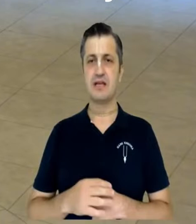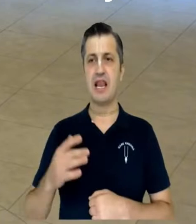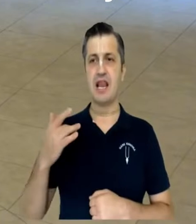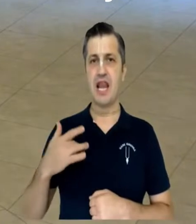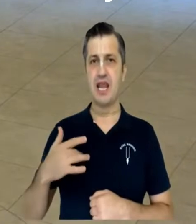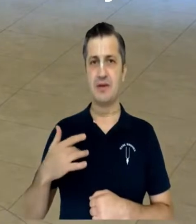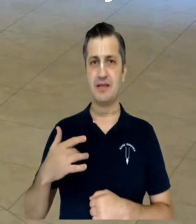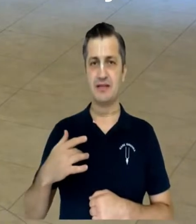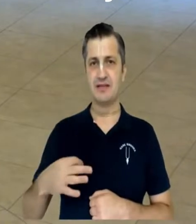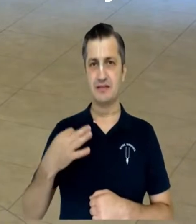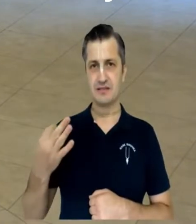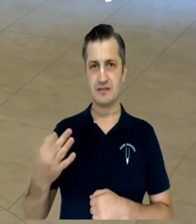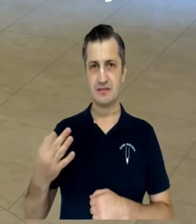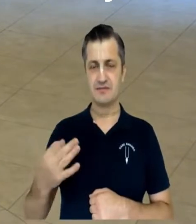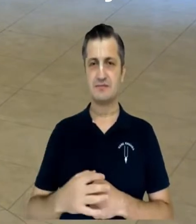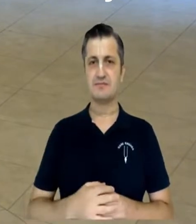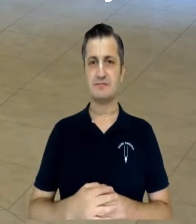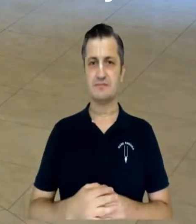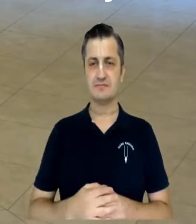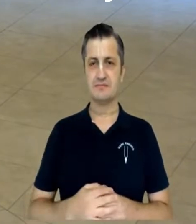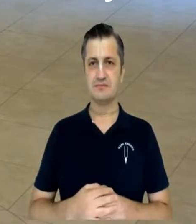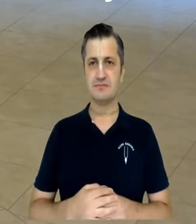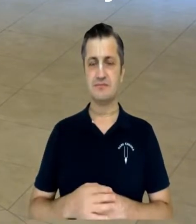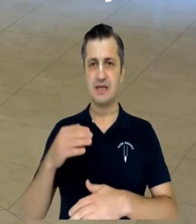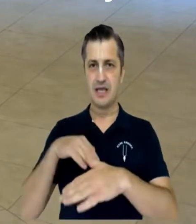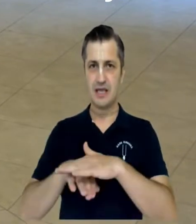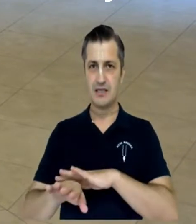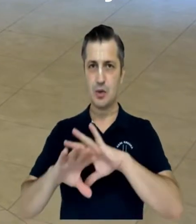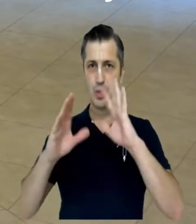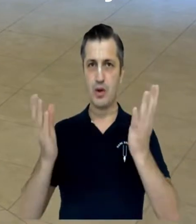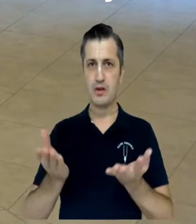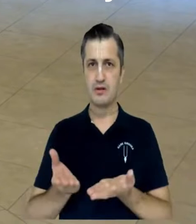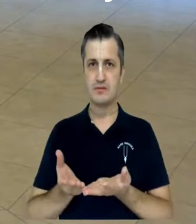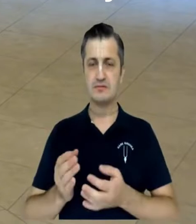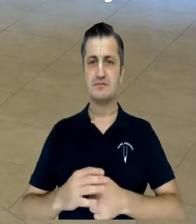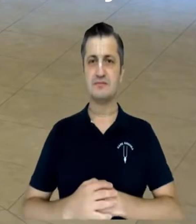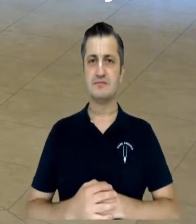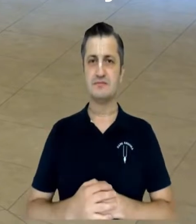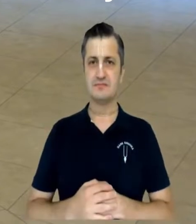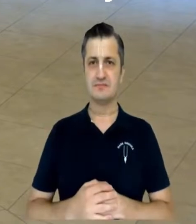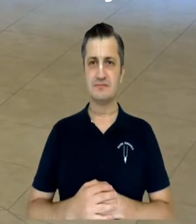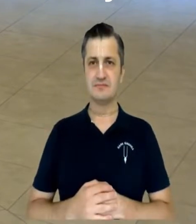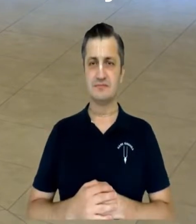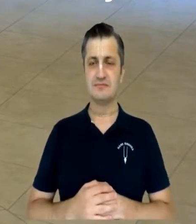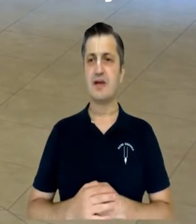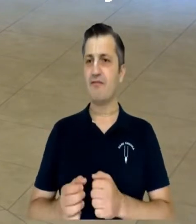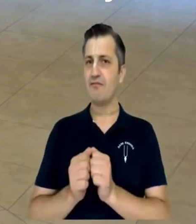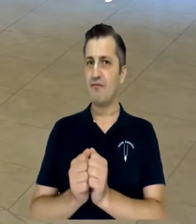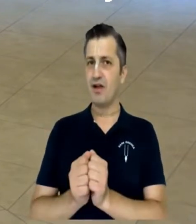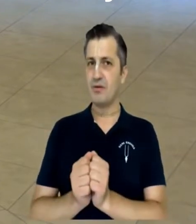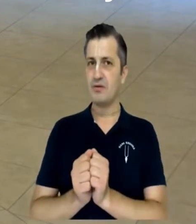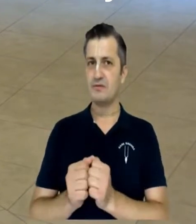entities. Loke, in the world. Kshara, fallible.